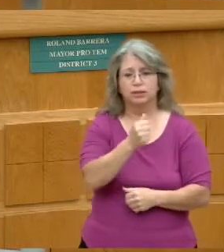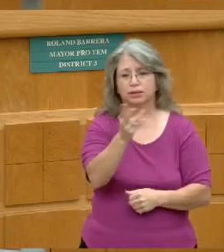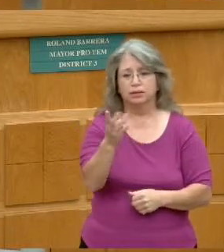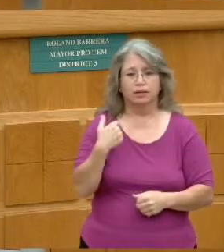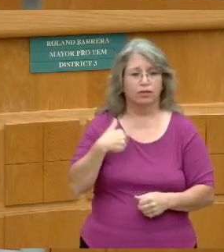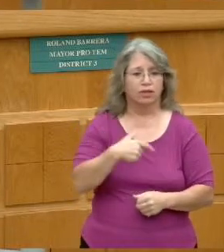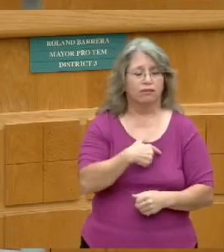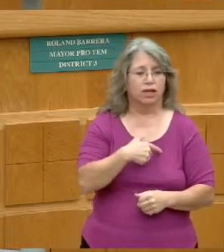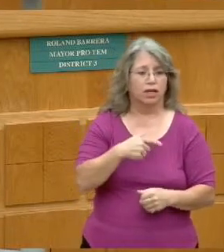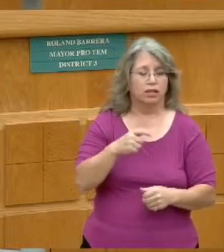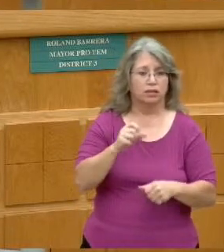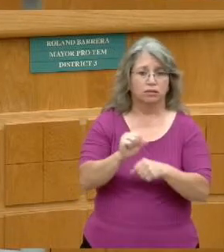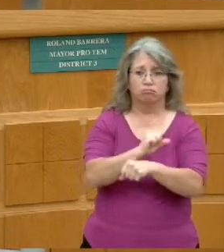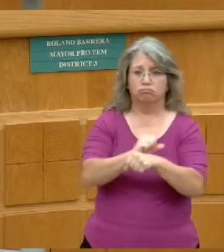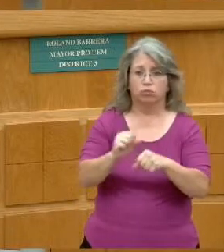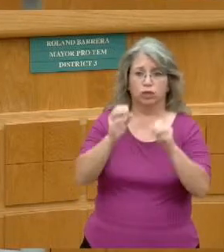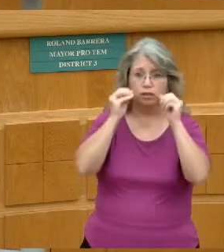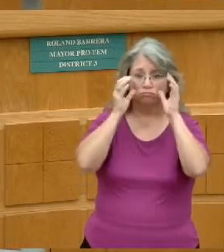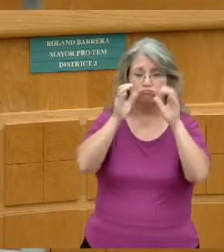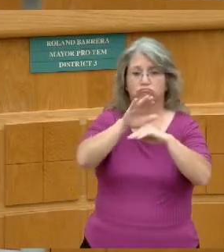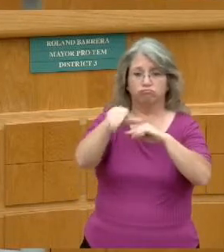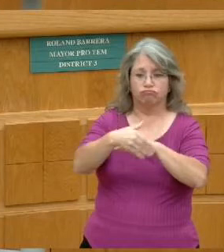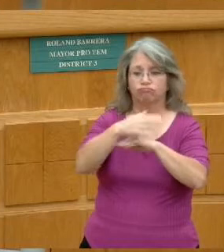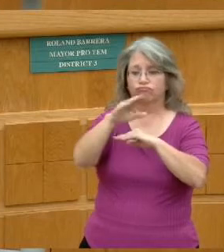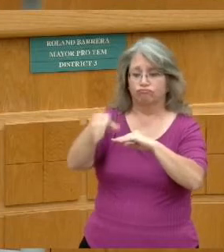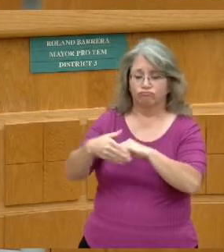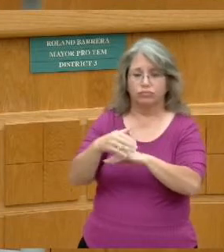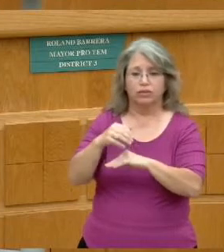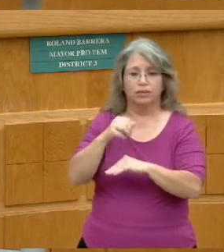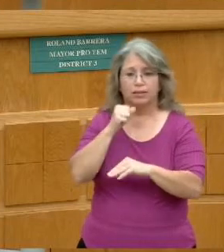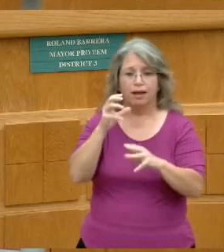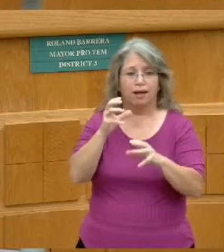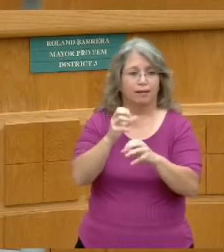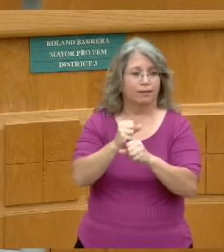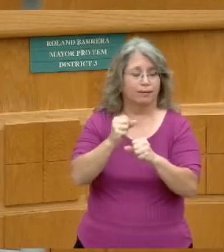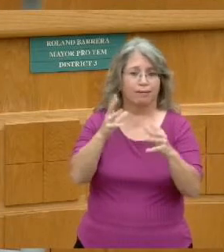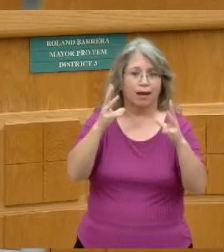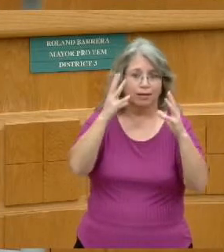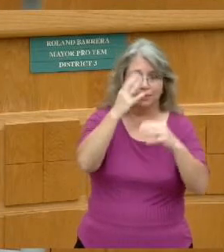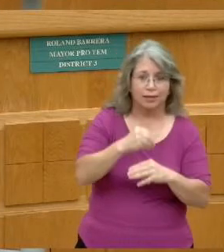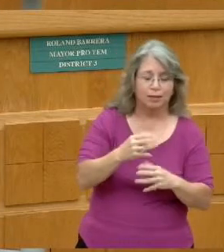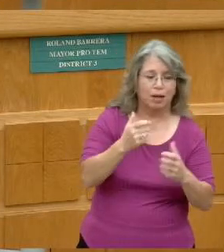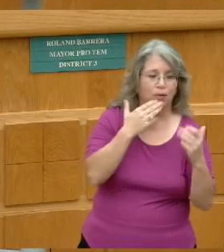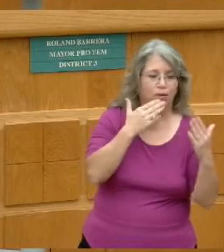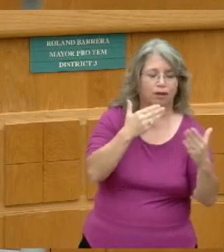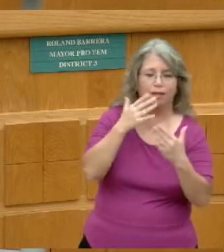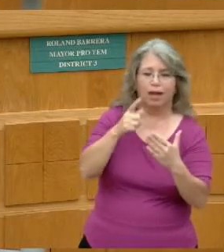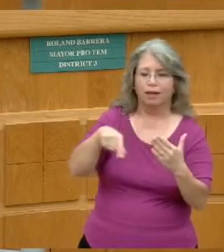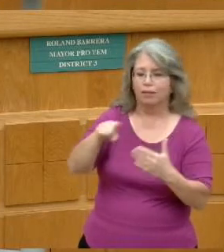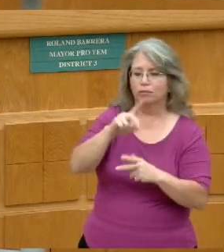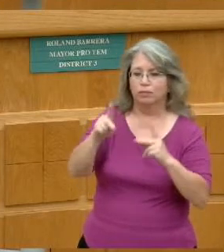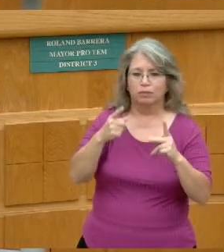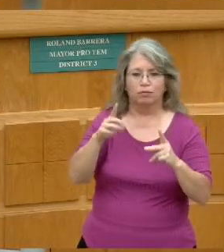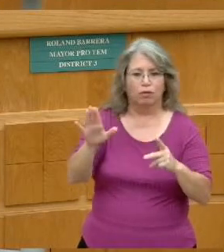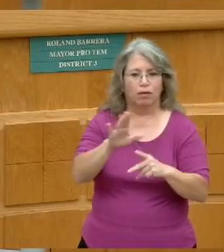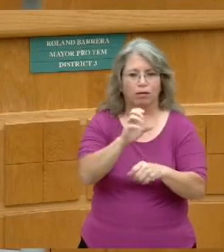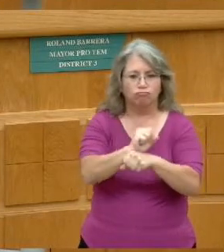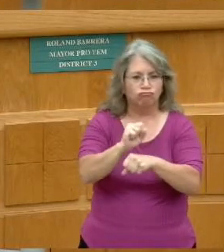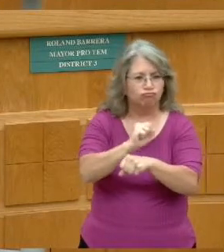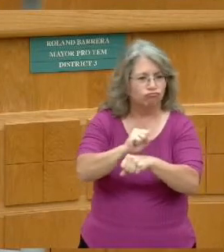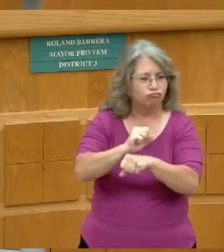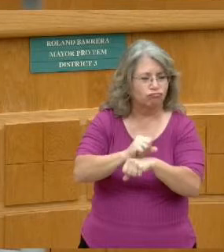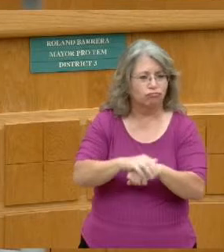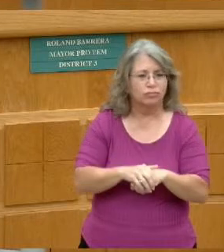that are staying up late at night and not getting a lot of sleep every week. And I want to thank all of them for their hard work and dedication, and everybody else